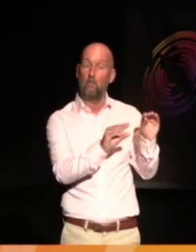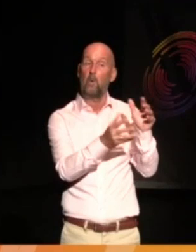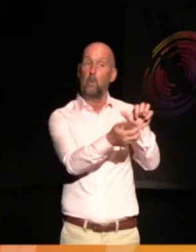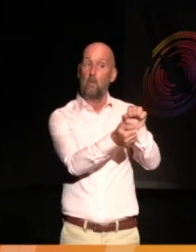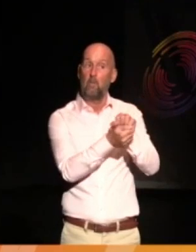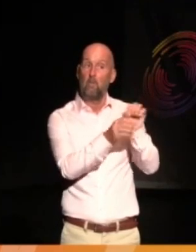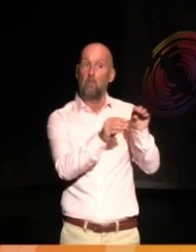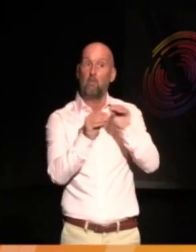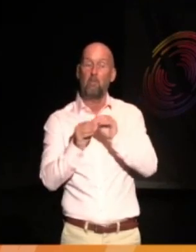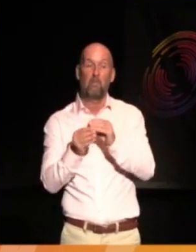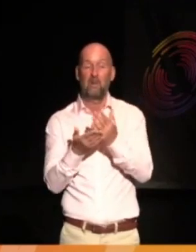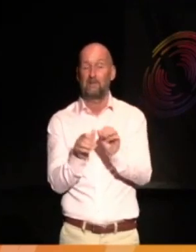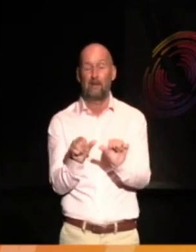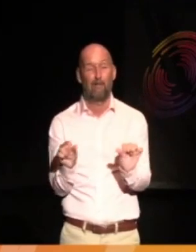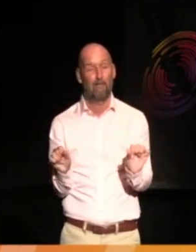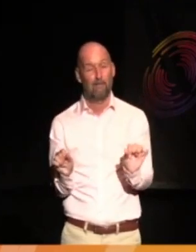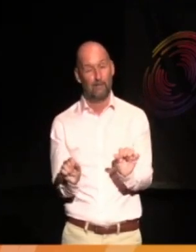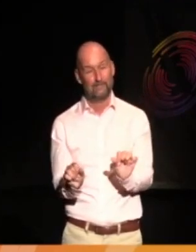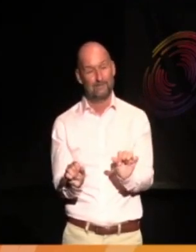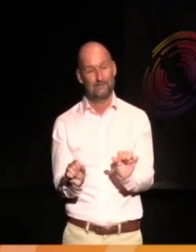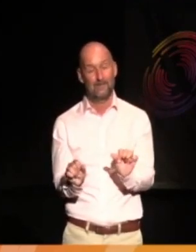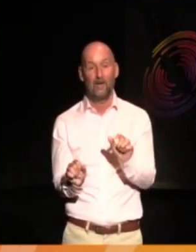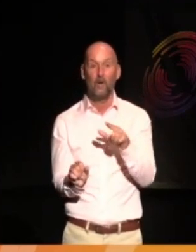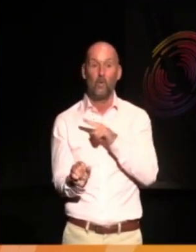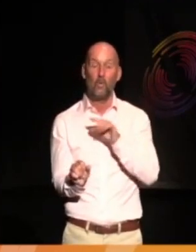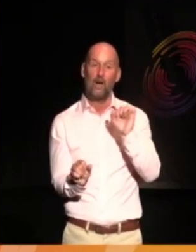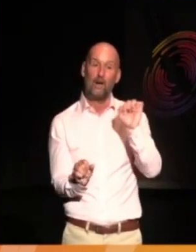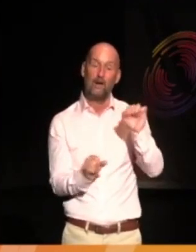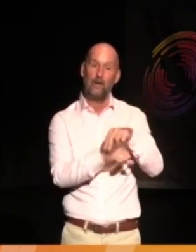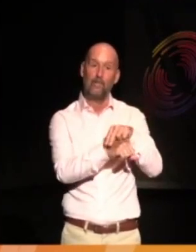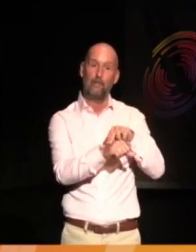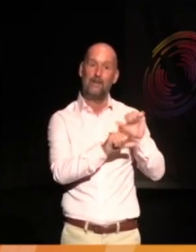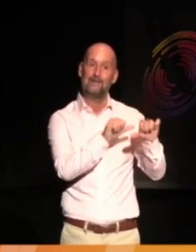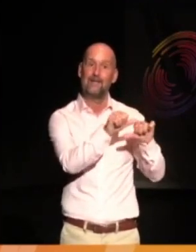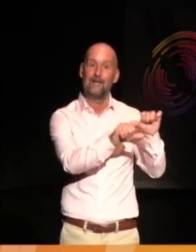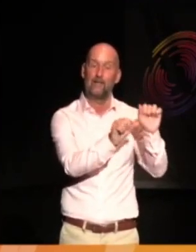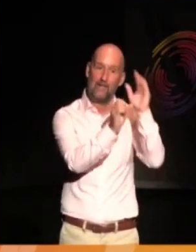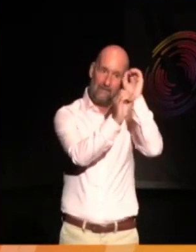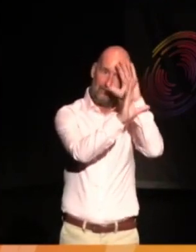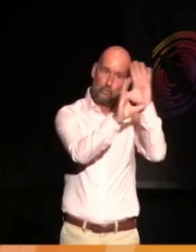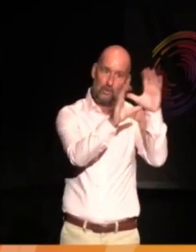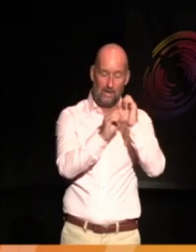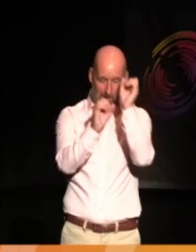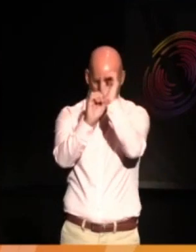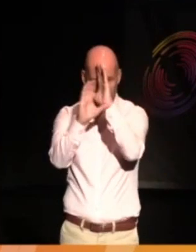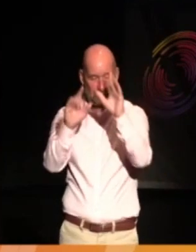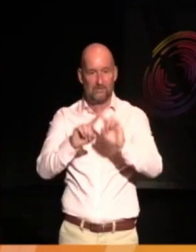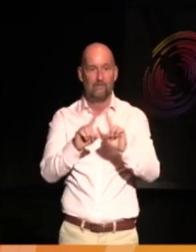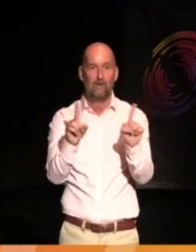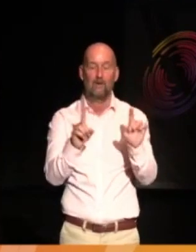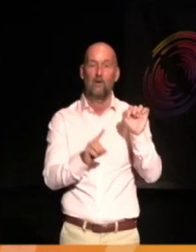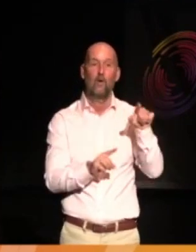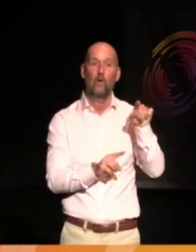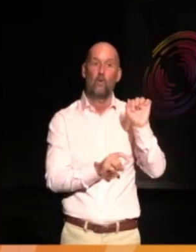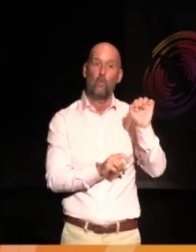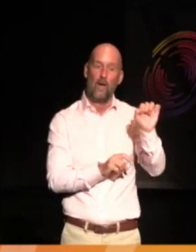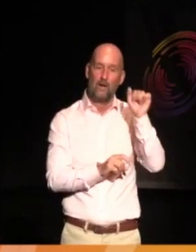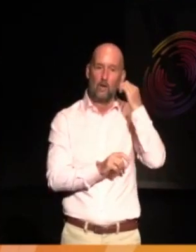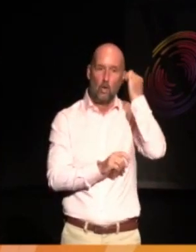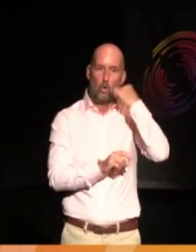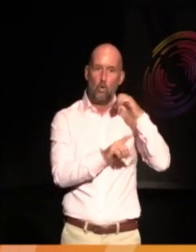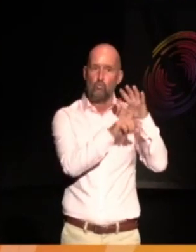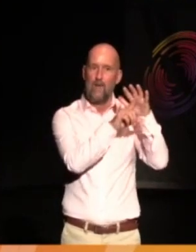limited use because the notion of policing is somewhat different. Everything in America is more lethal, including